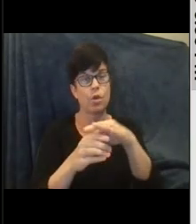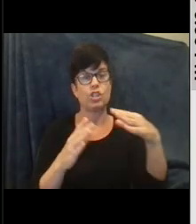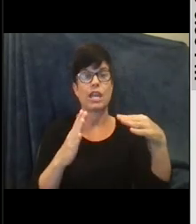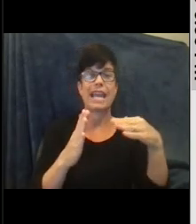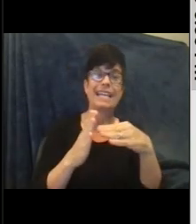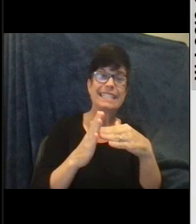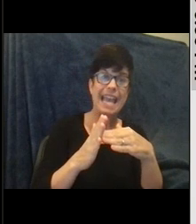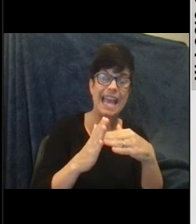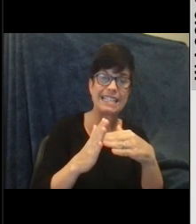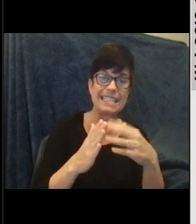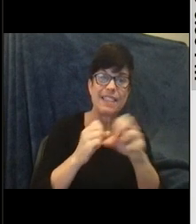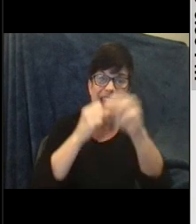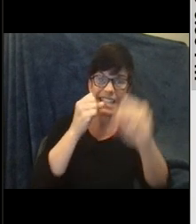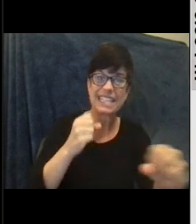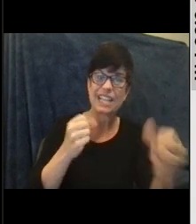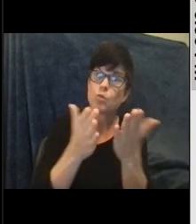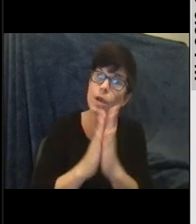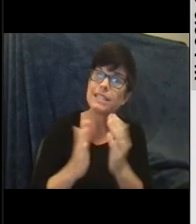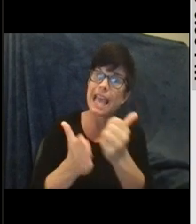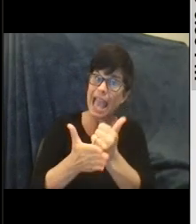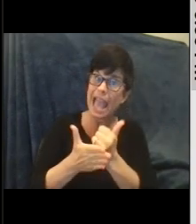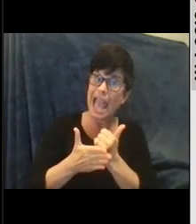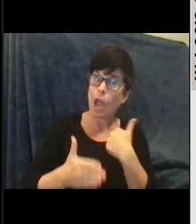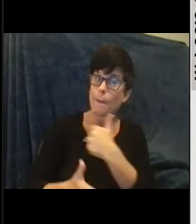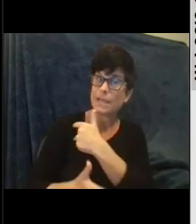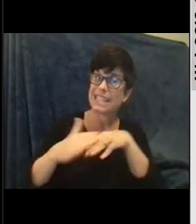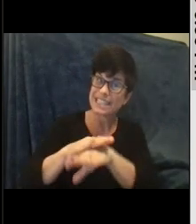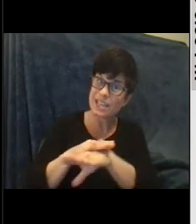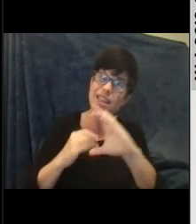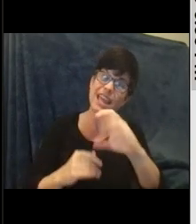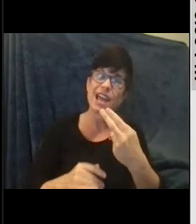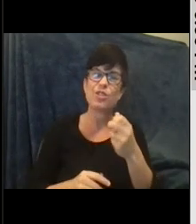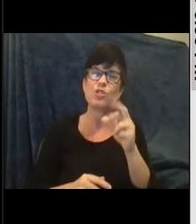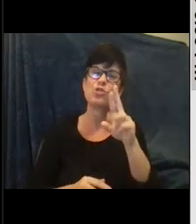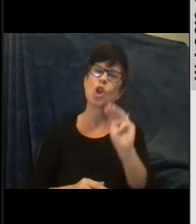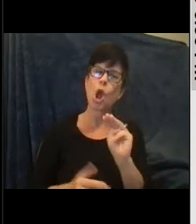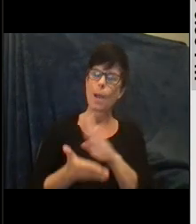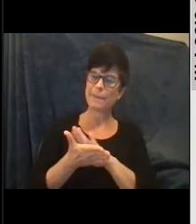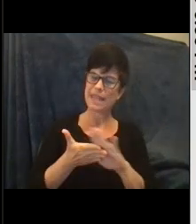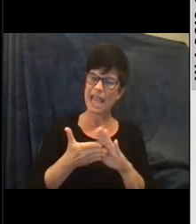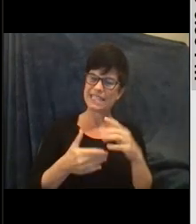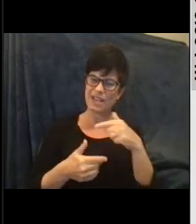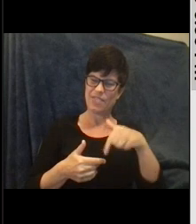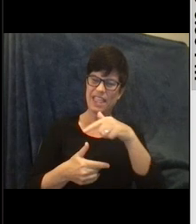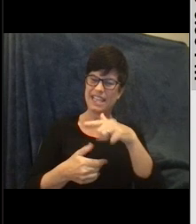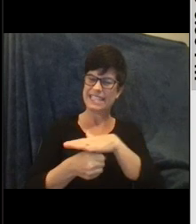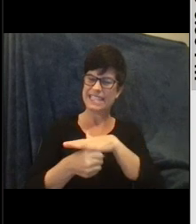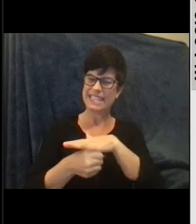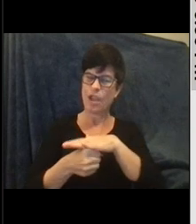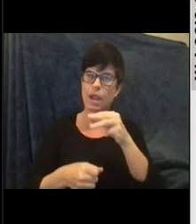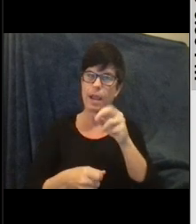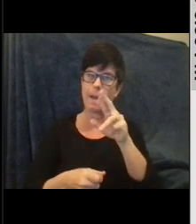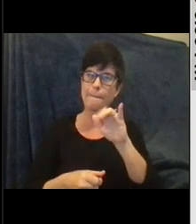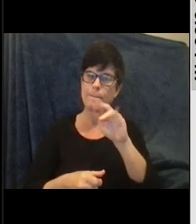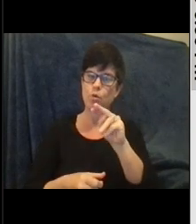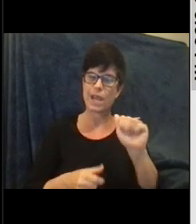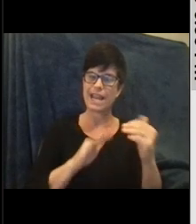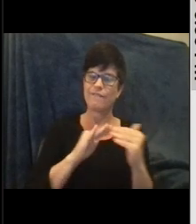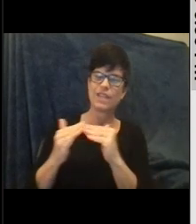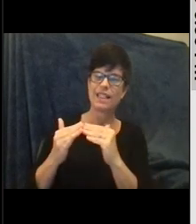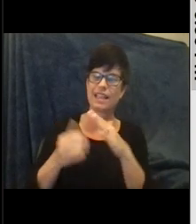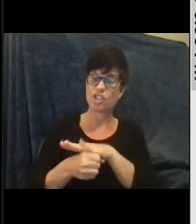order to help us maintain the integrity, accessibility, and charm of Marina Village area for the local residents and visitors. And more so, we ask